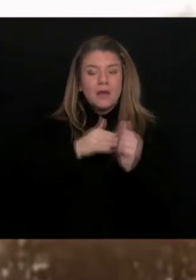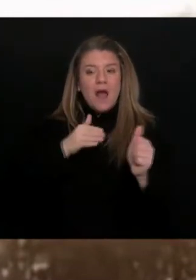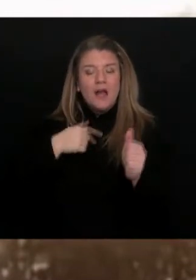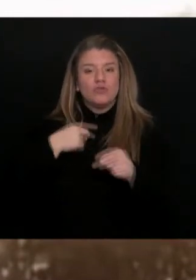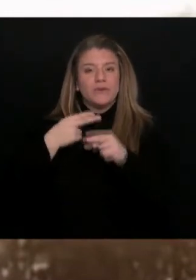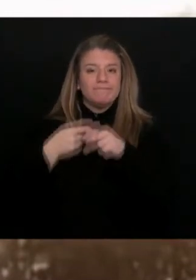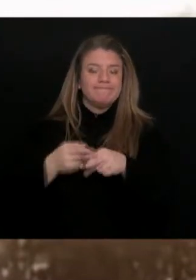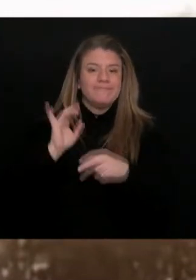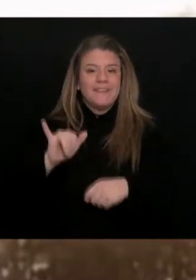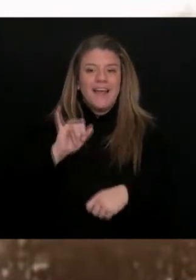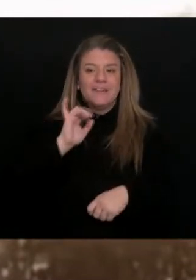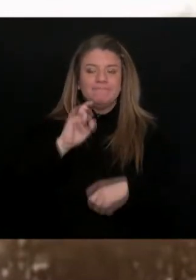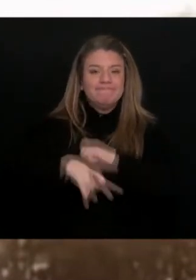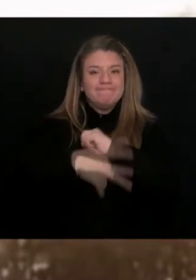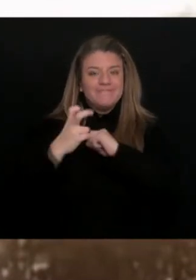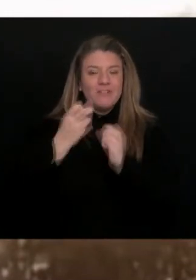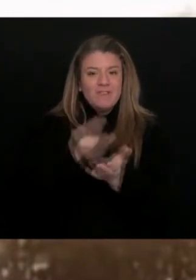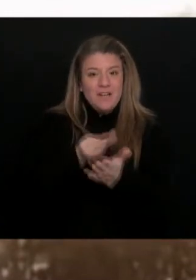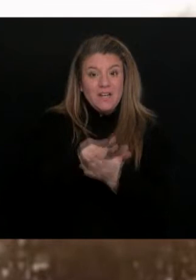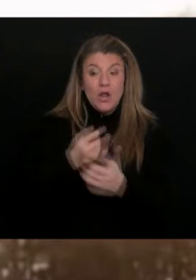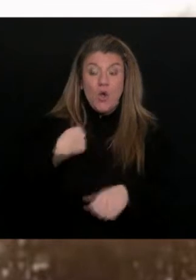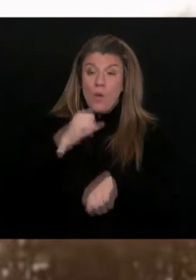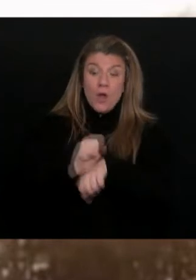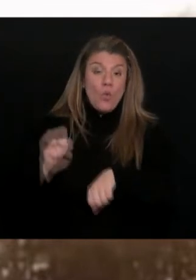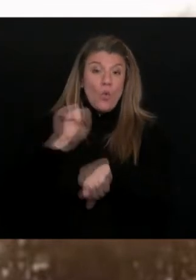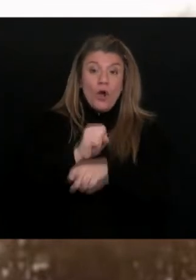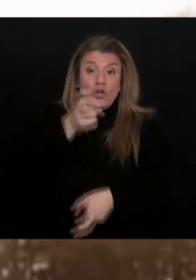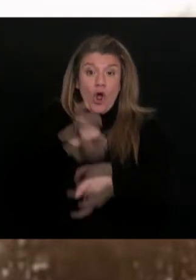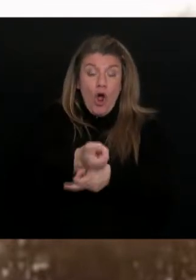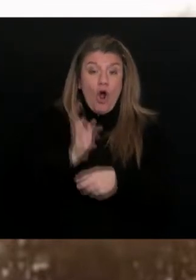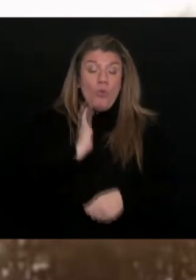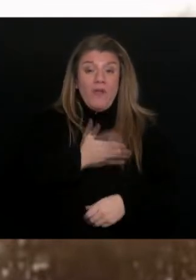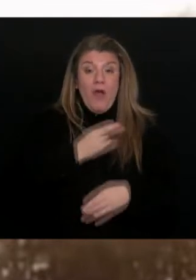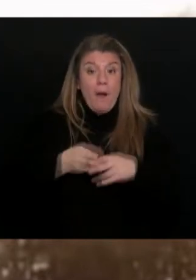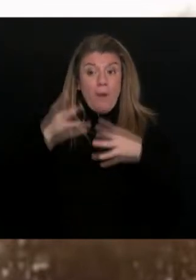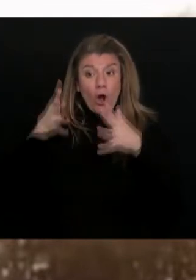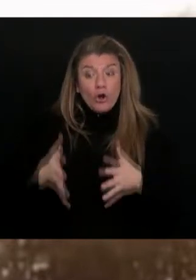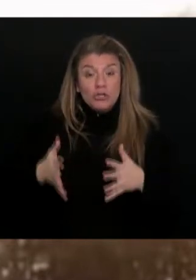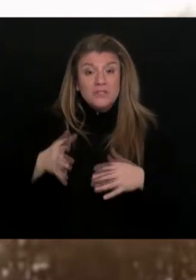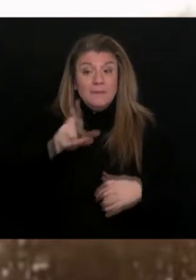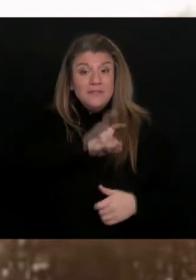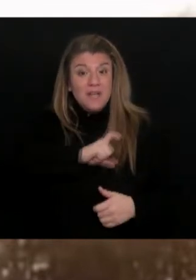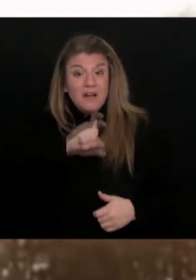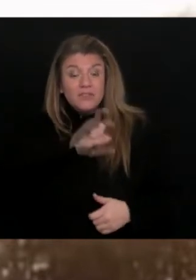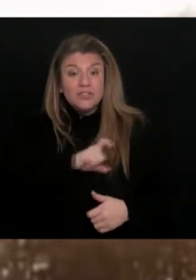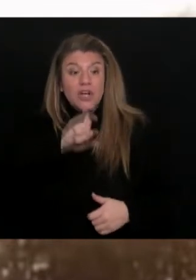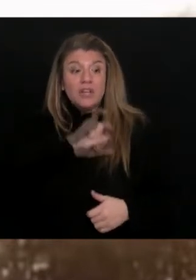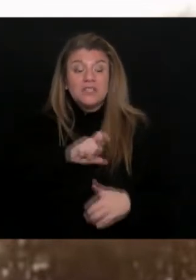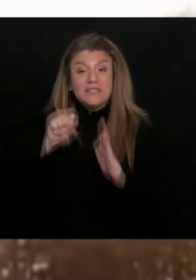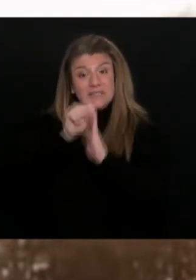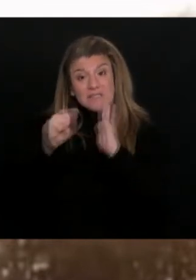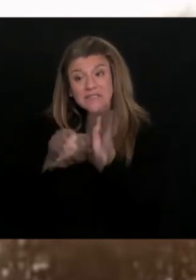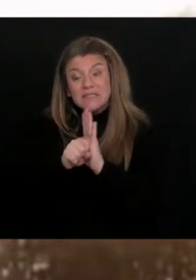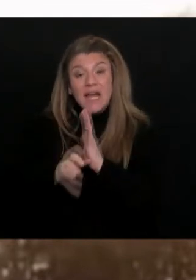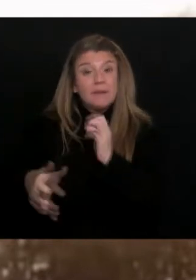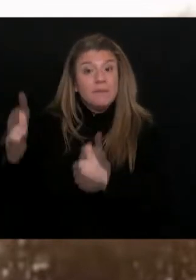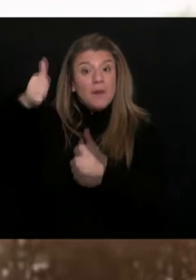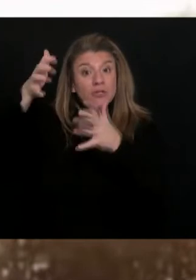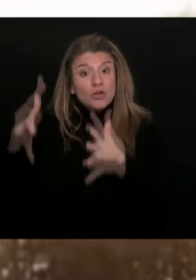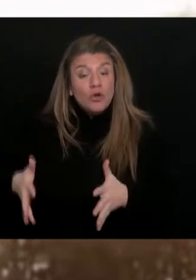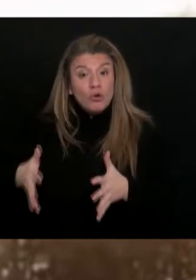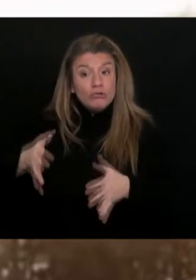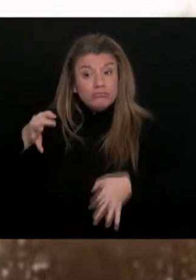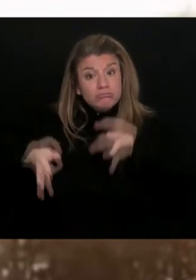funds. We've worked very hard with our federal partners, law enforcement, with local state prosecutors, also